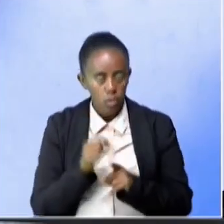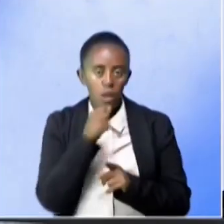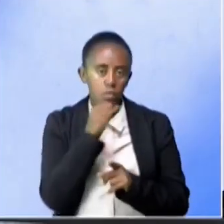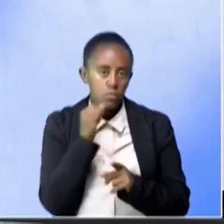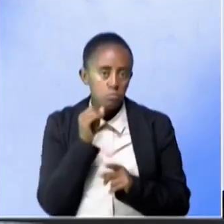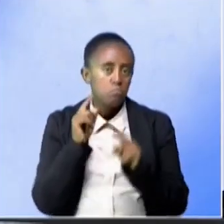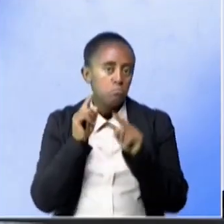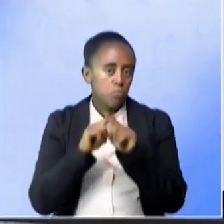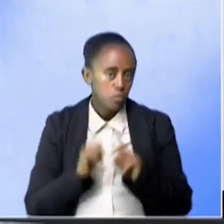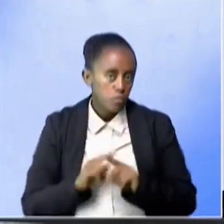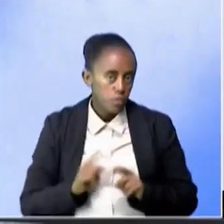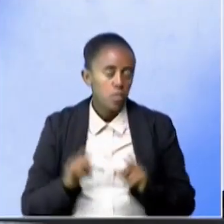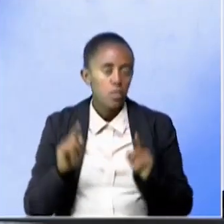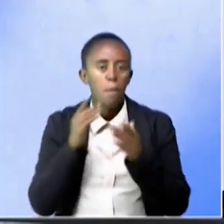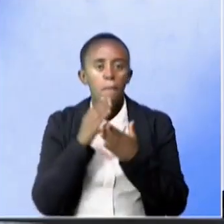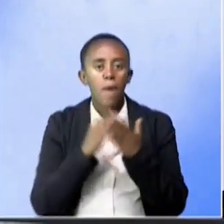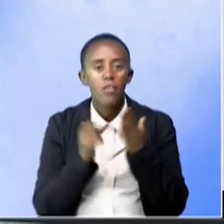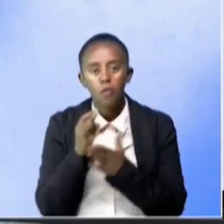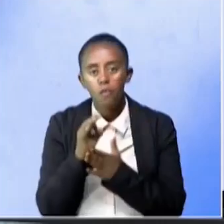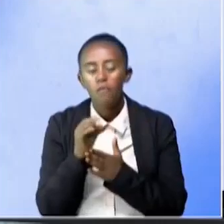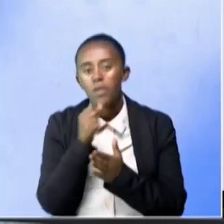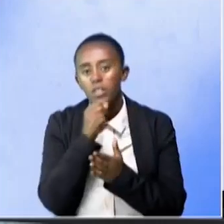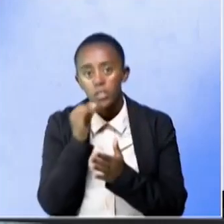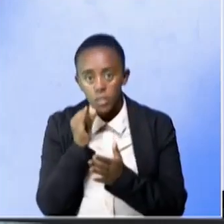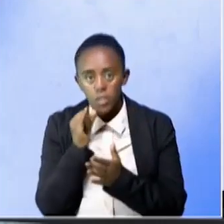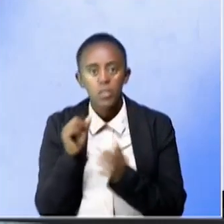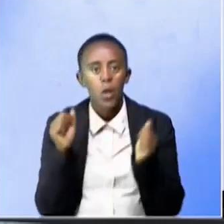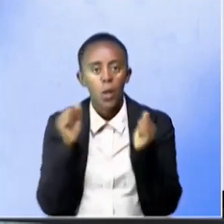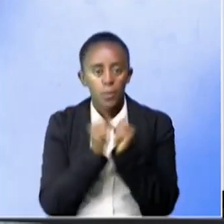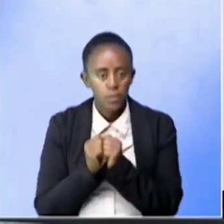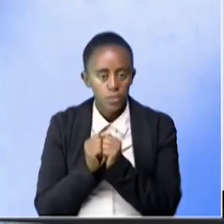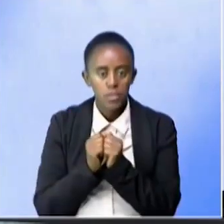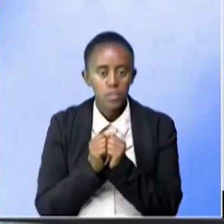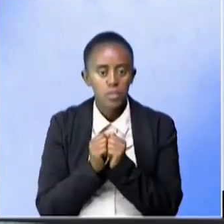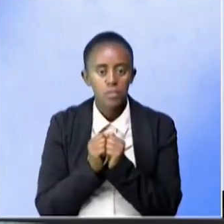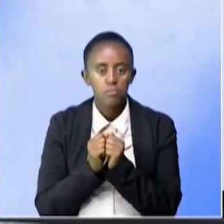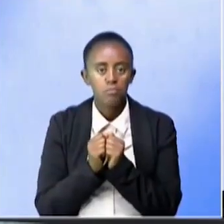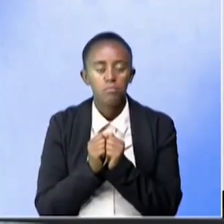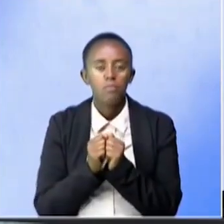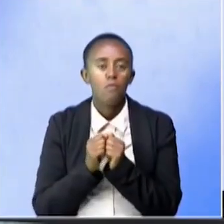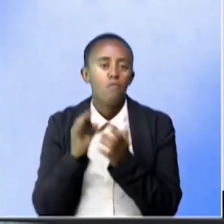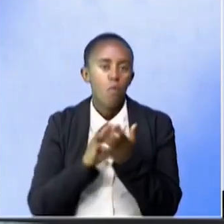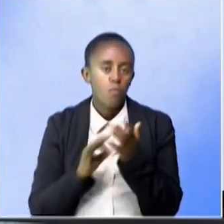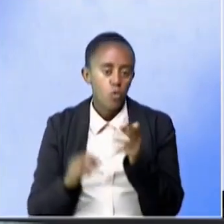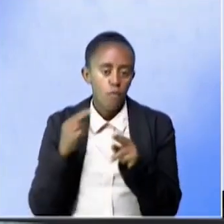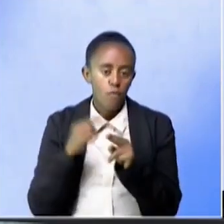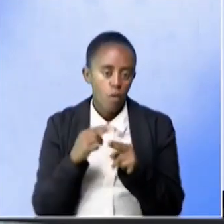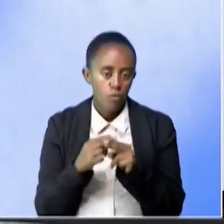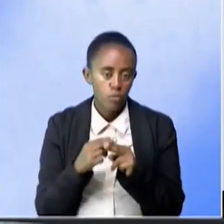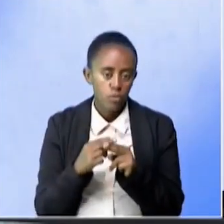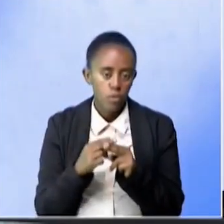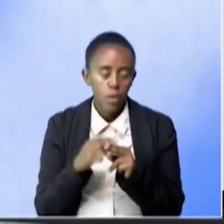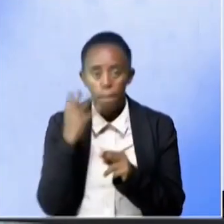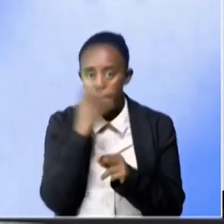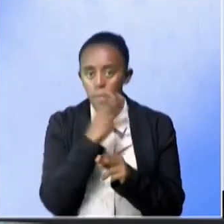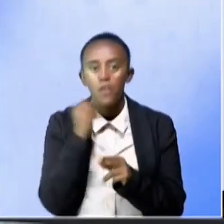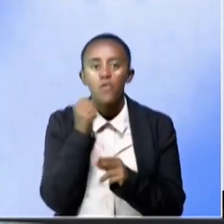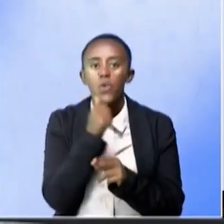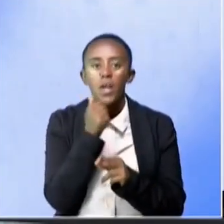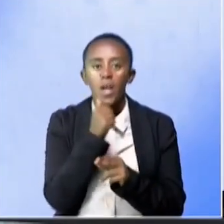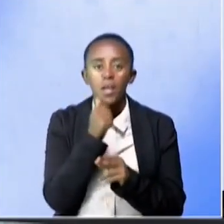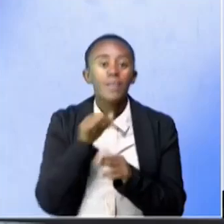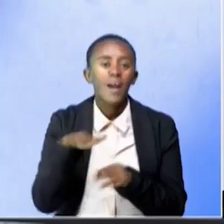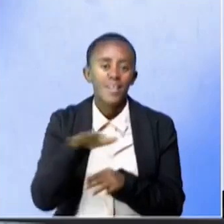with different parts of adjectives with their forms of nouns. Beautiful garden.